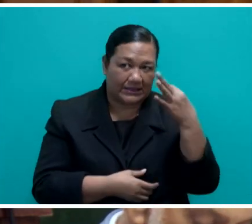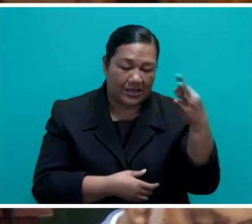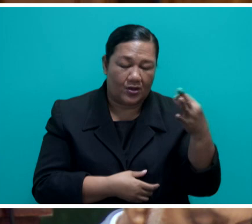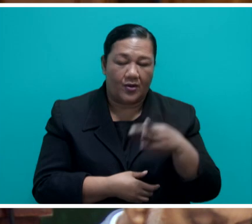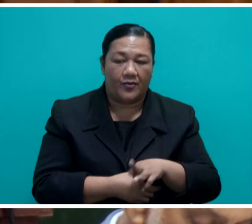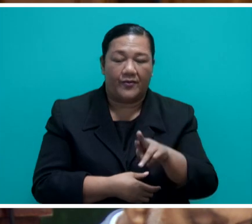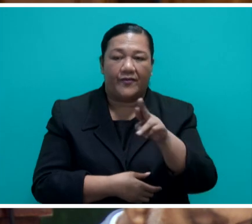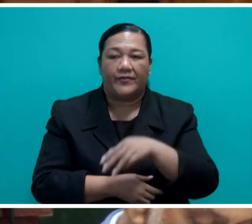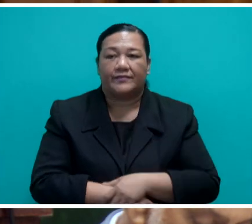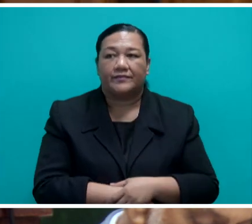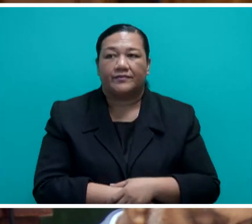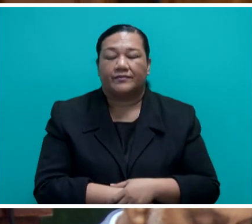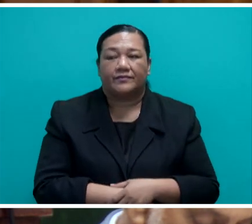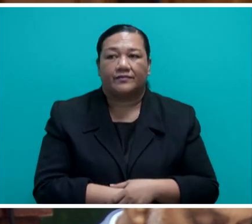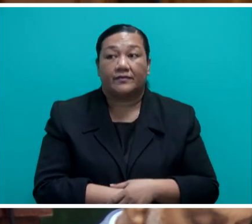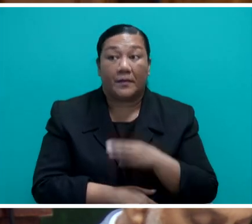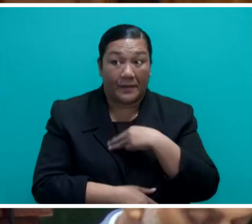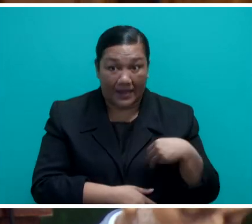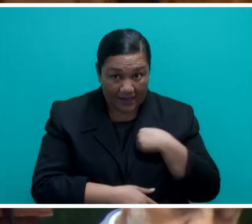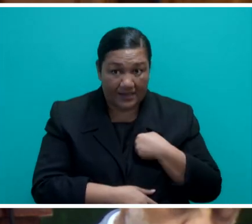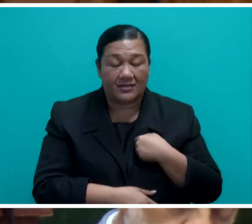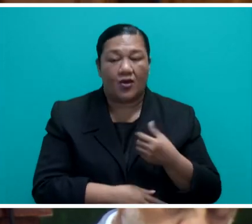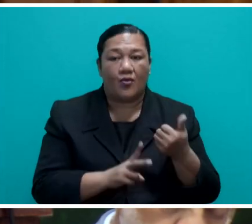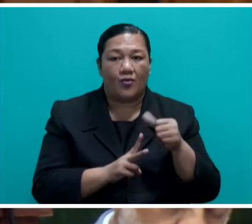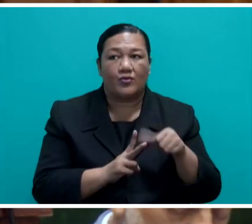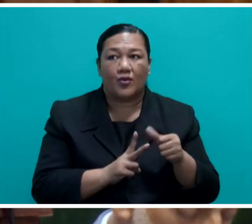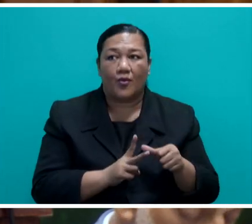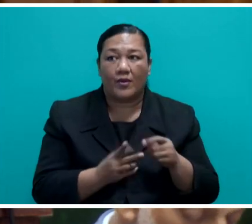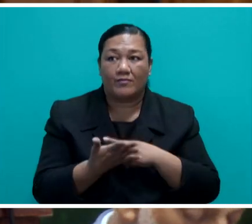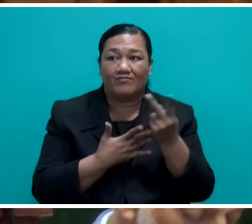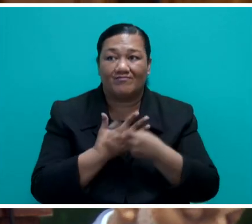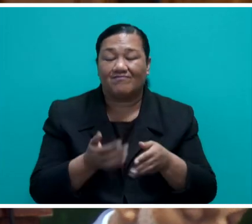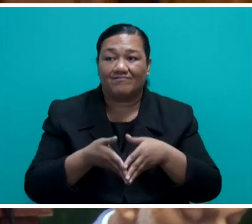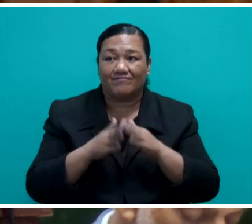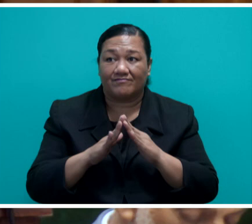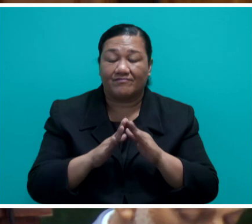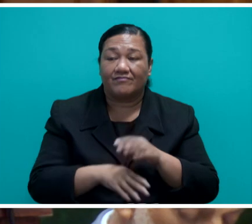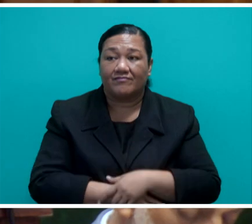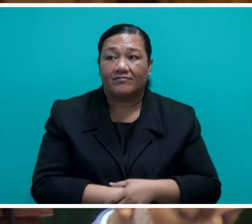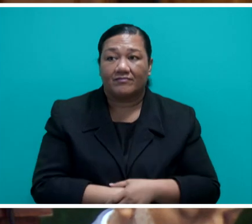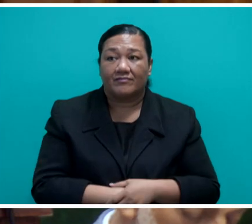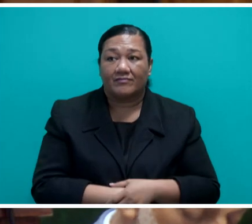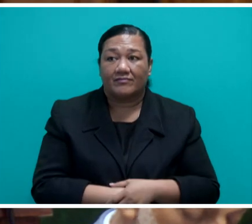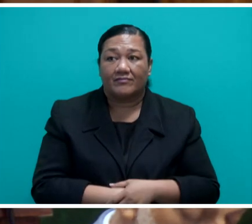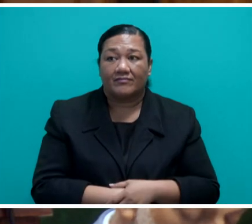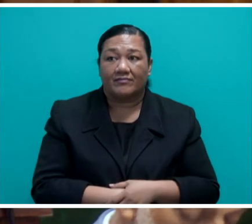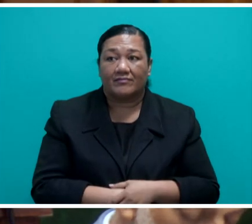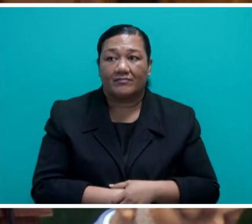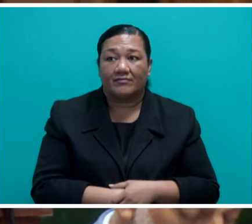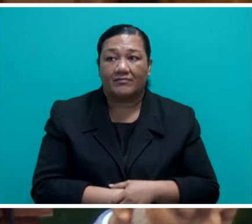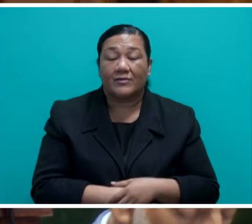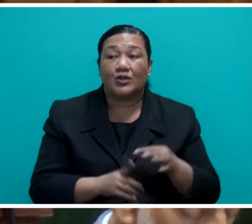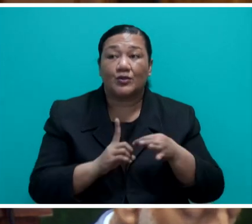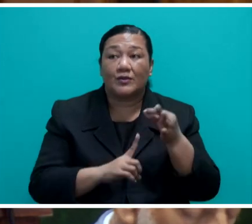Mr. Speaker, sir, the Ministry has also initiated several proactive measures through the program mentioned above to improve